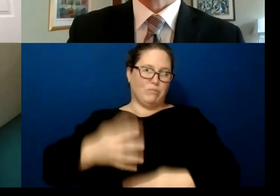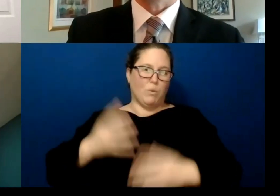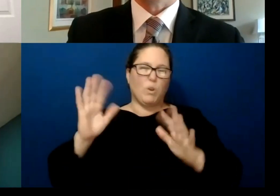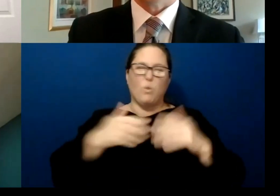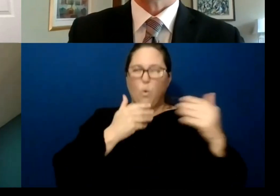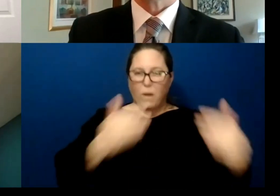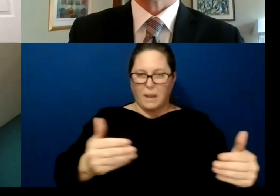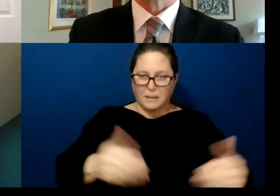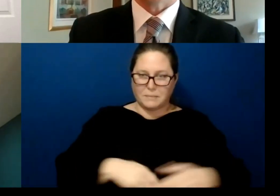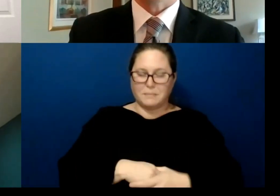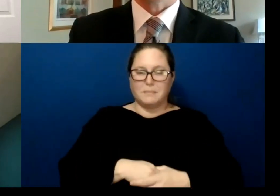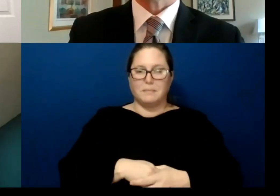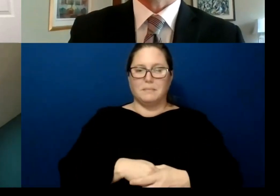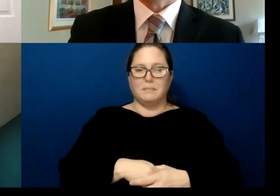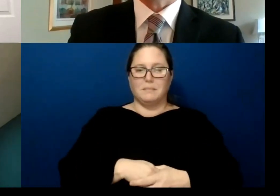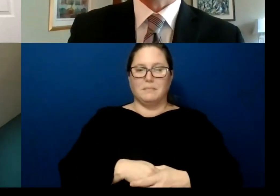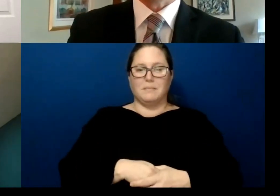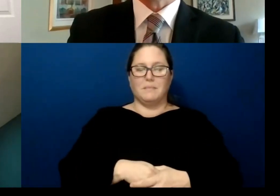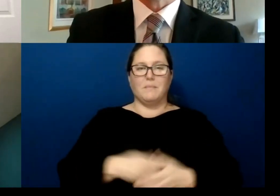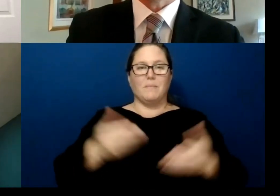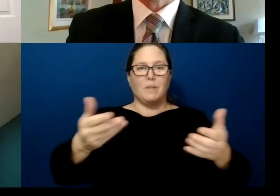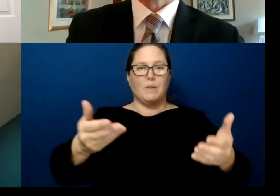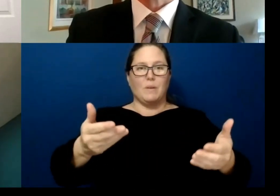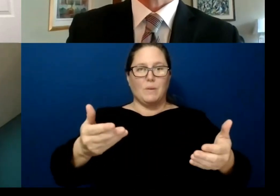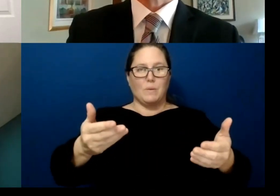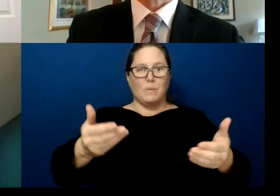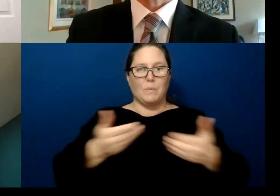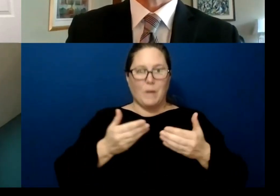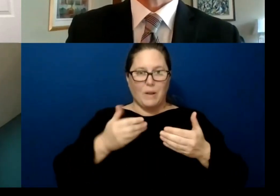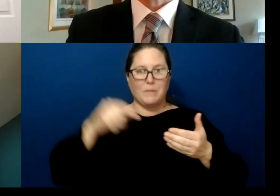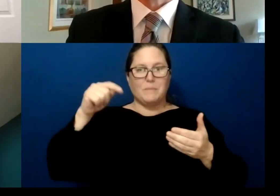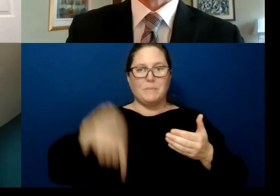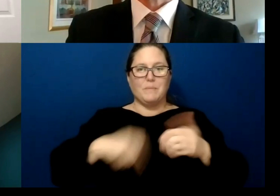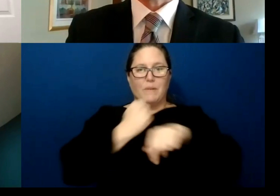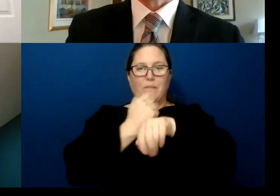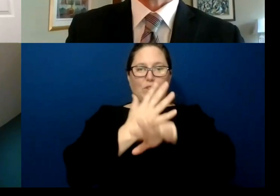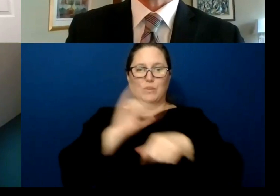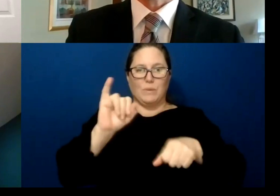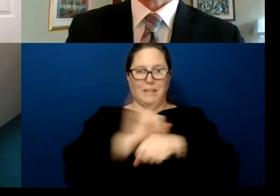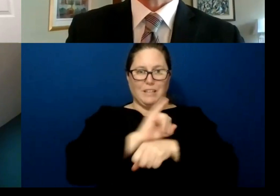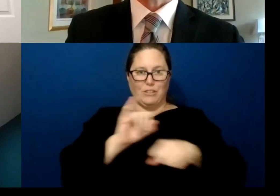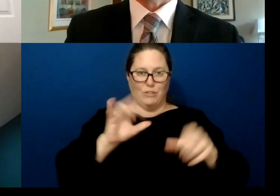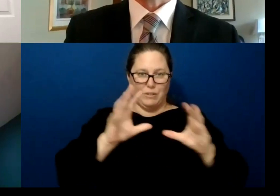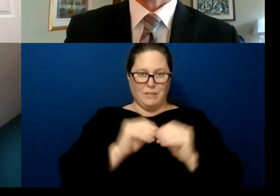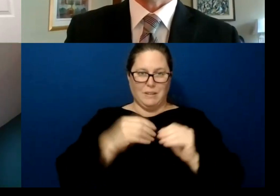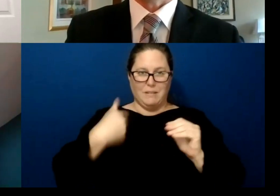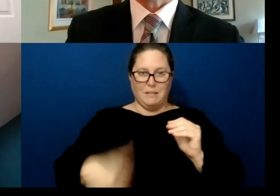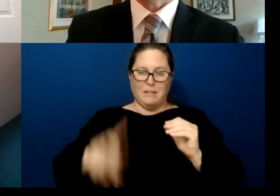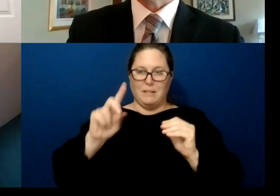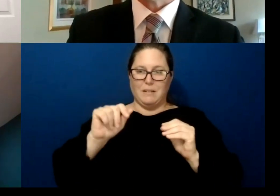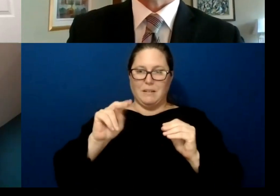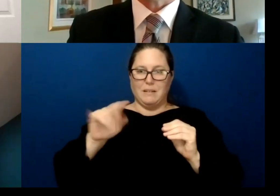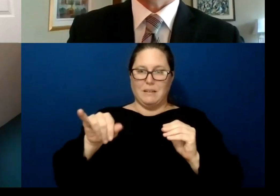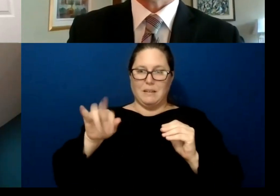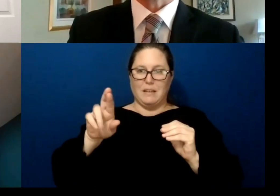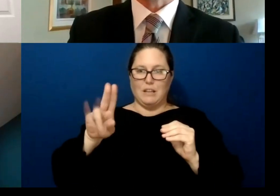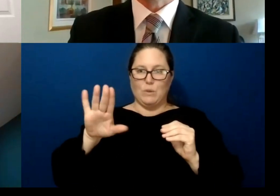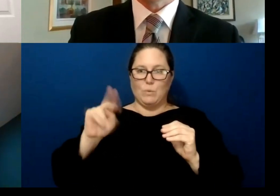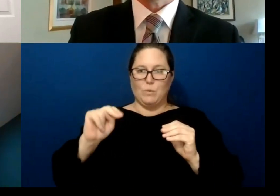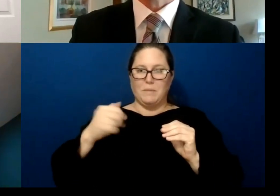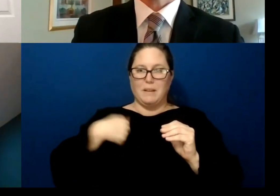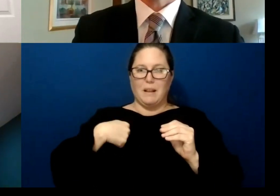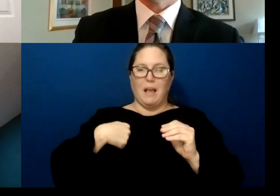Welcome into our next installment of our virtual internship series. My name is Danny Rubin, the founder of our company. We're